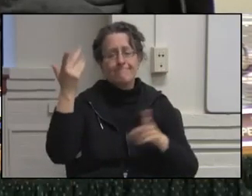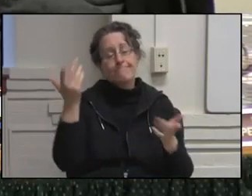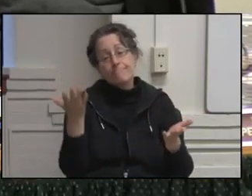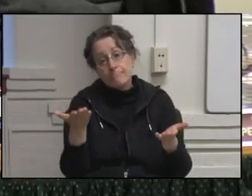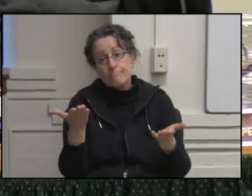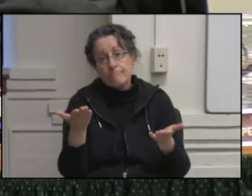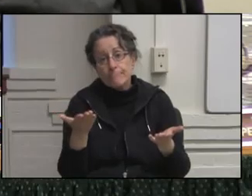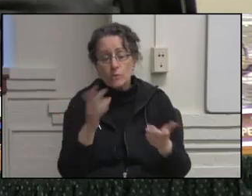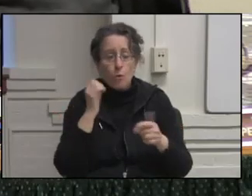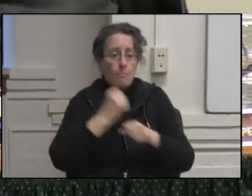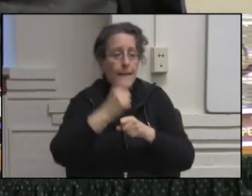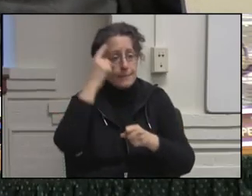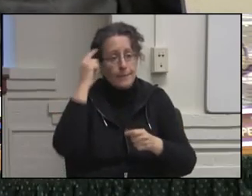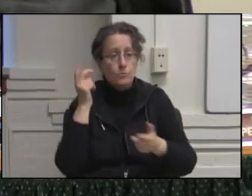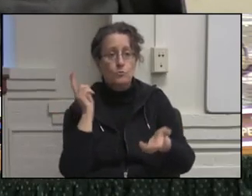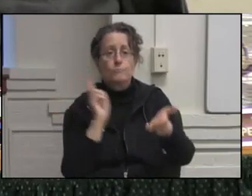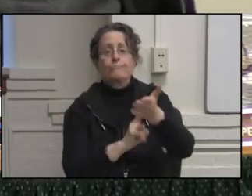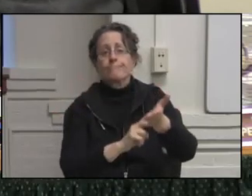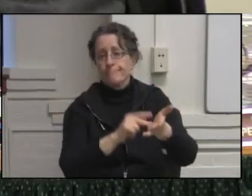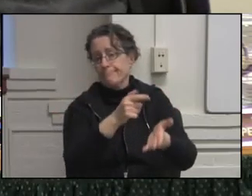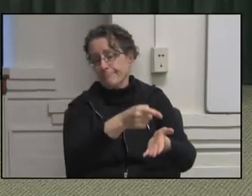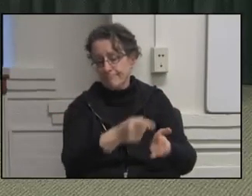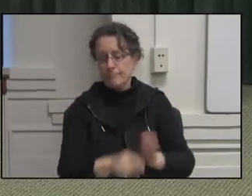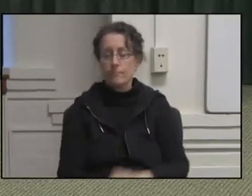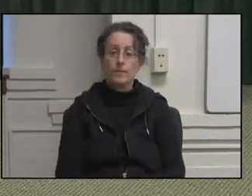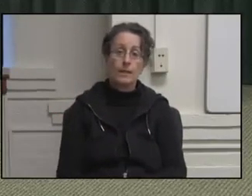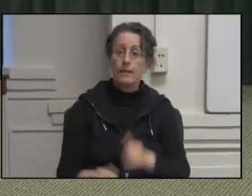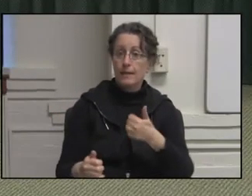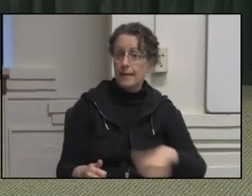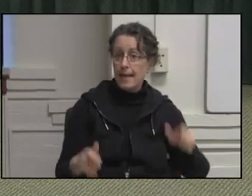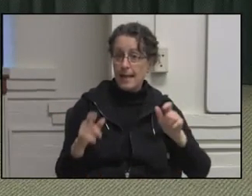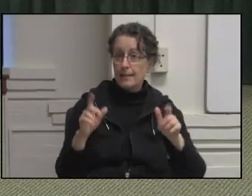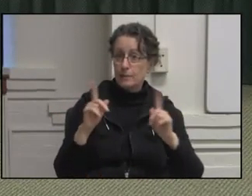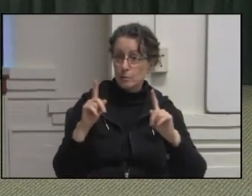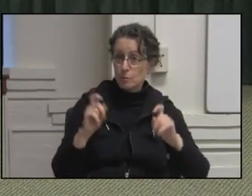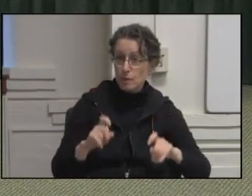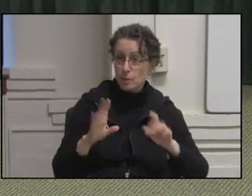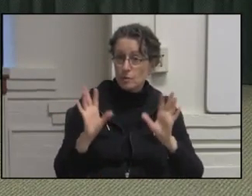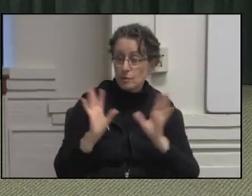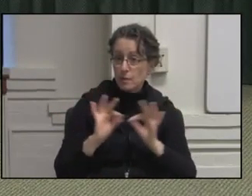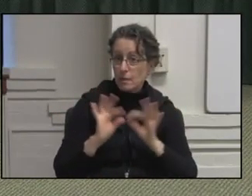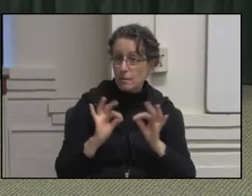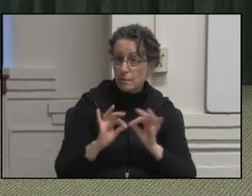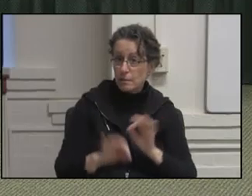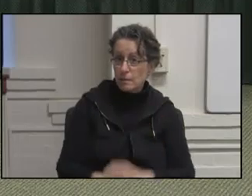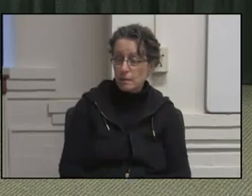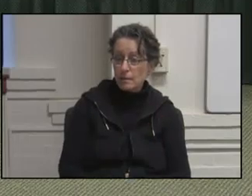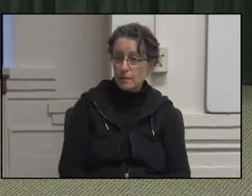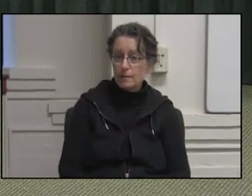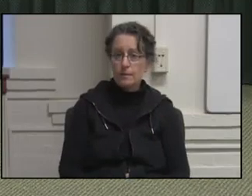the board have questions or comments about the ratification of the award of the bid to Zaluzny?